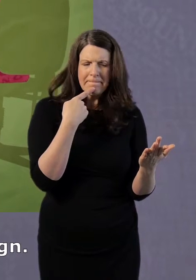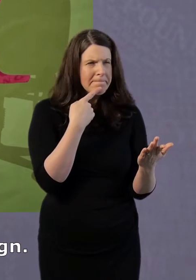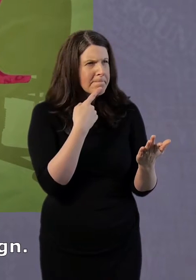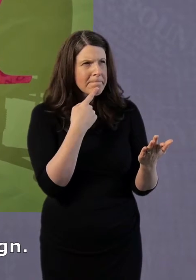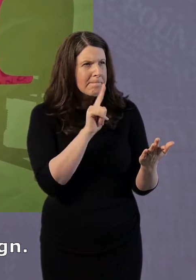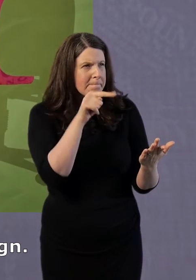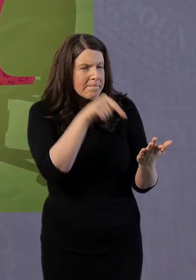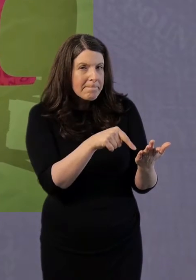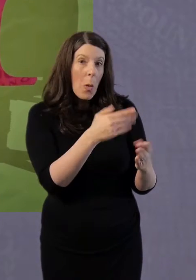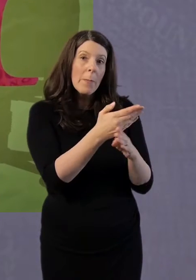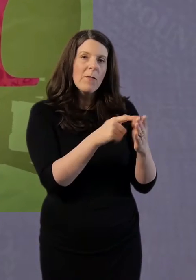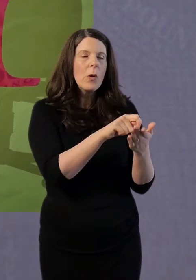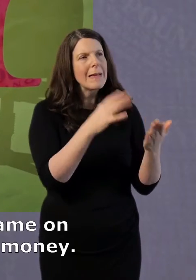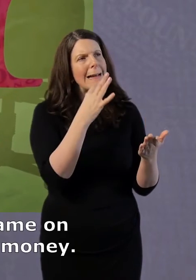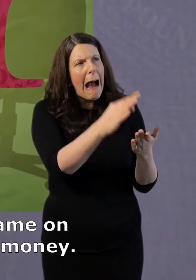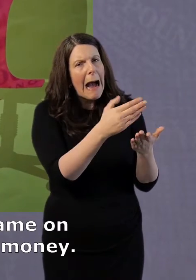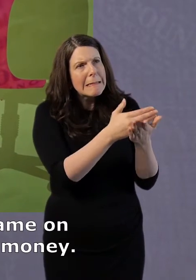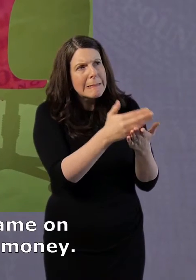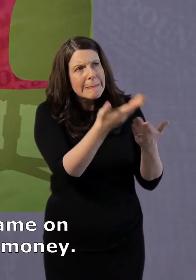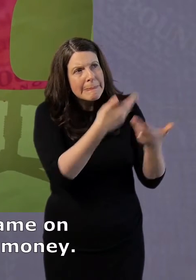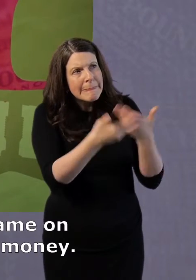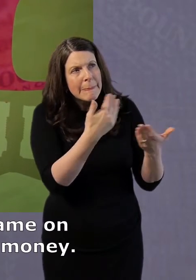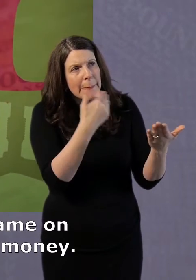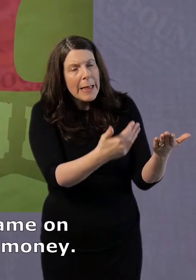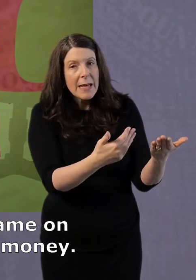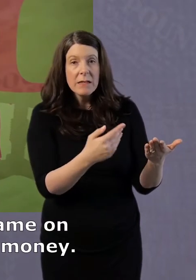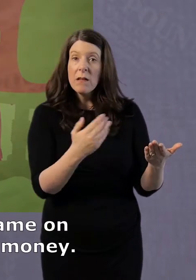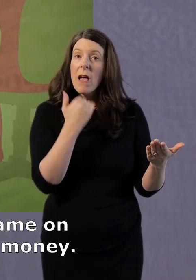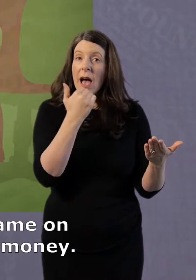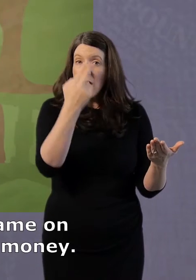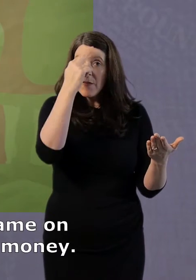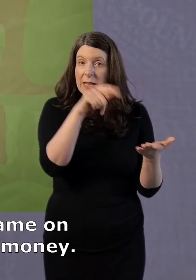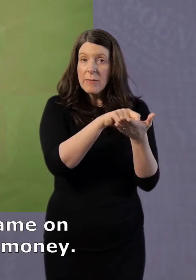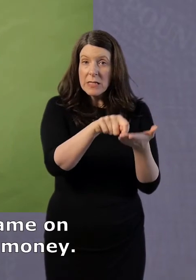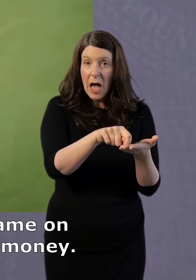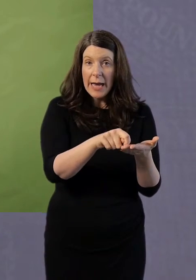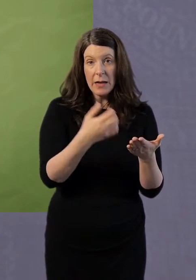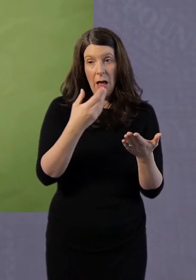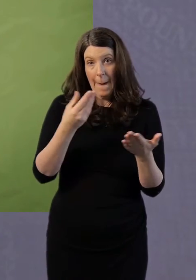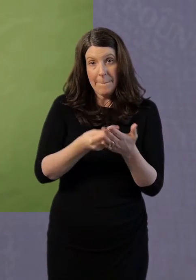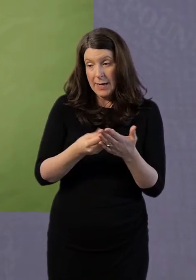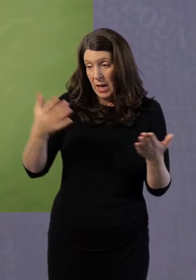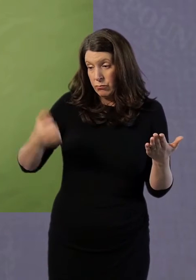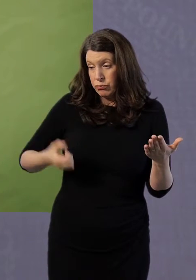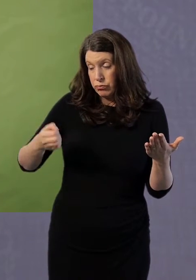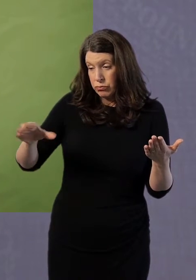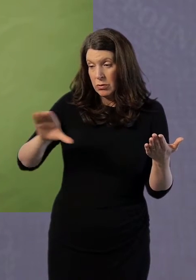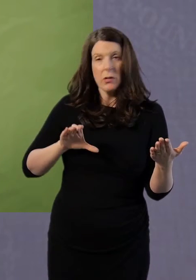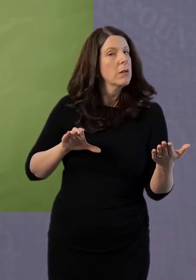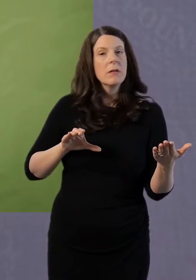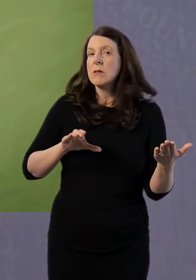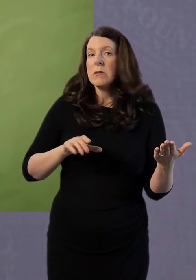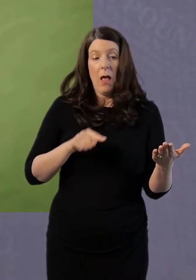advisor before you sign. It's not just about putting your name on a piece of paper and getting your money. You have to